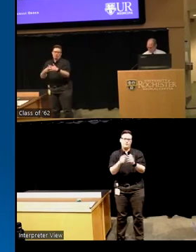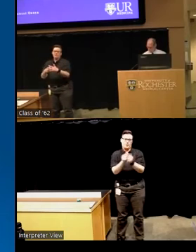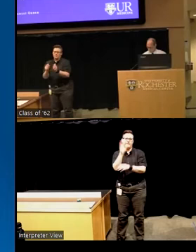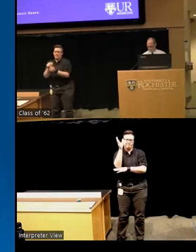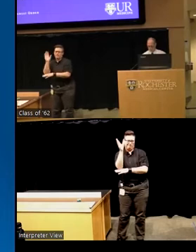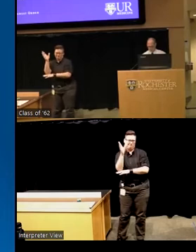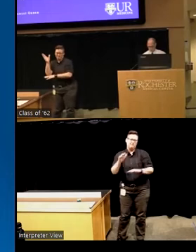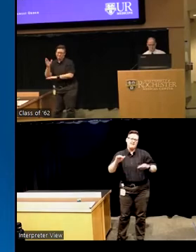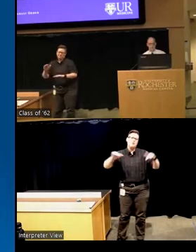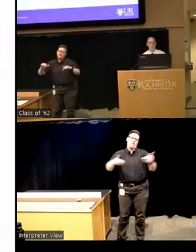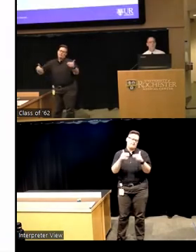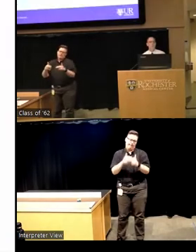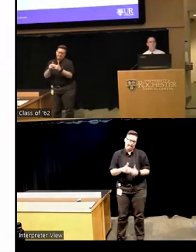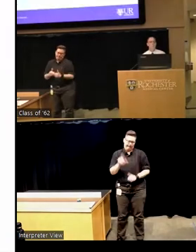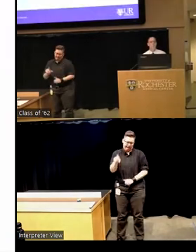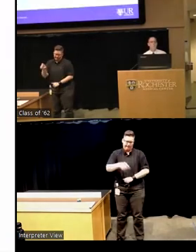kind of the introductory slides.